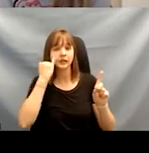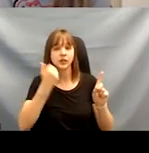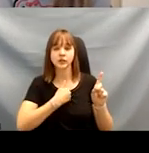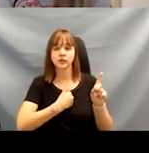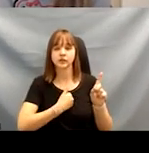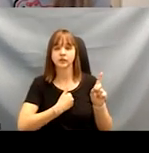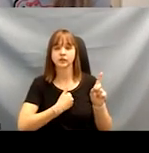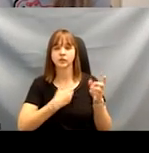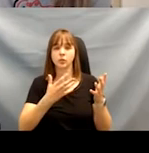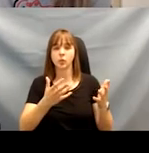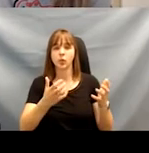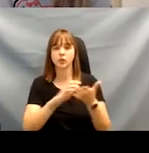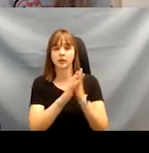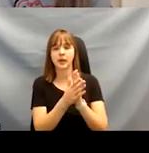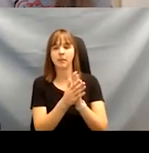so